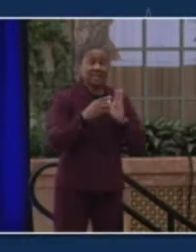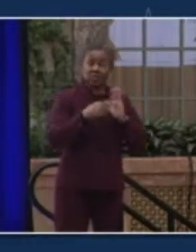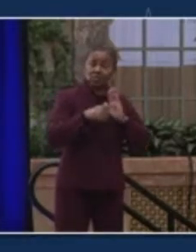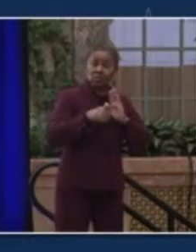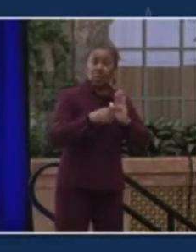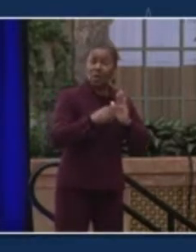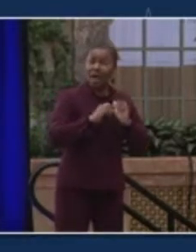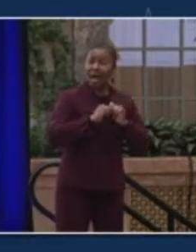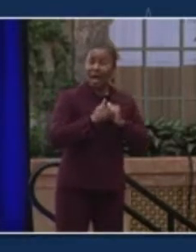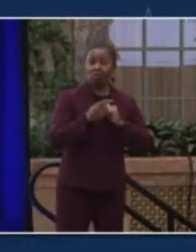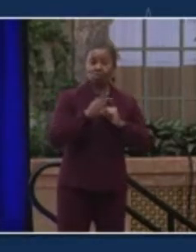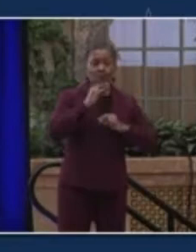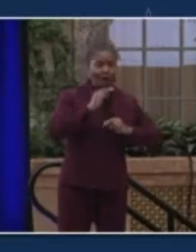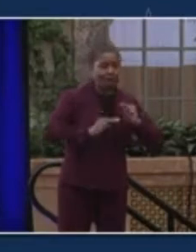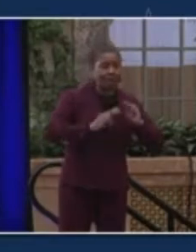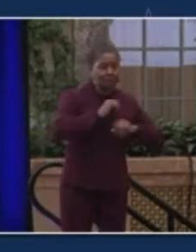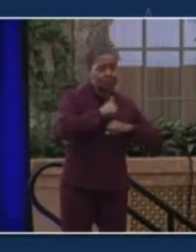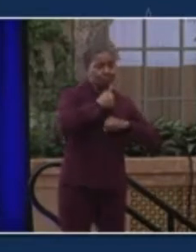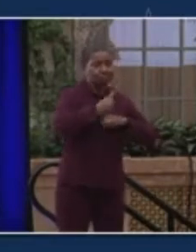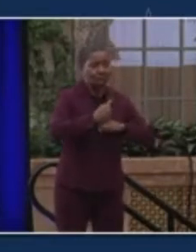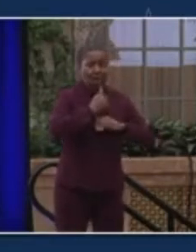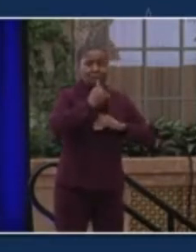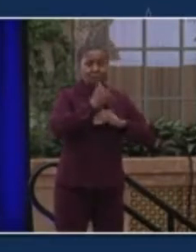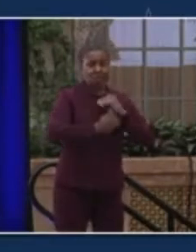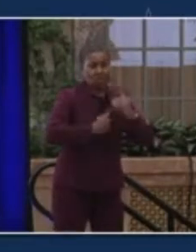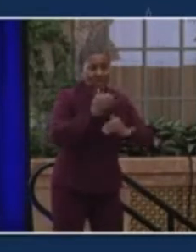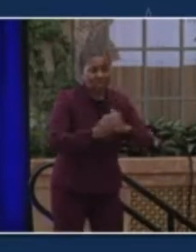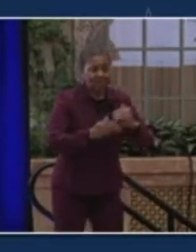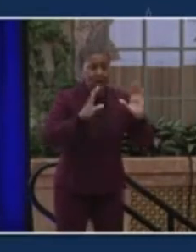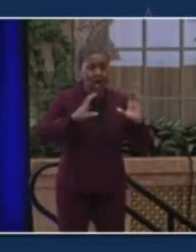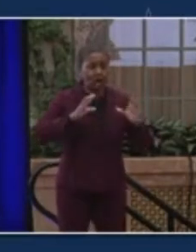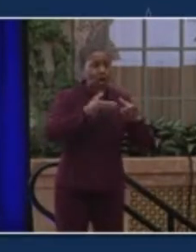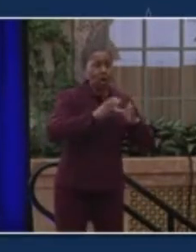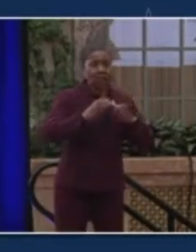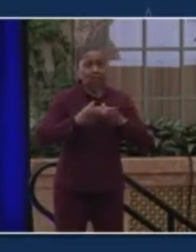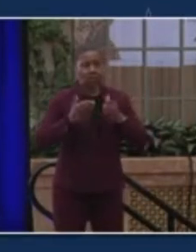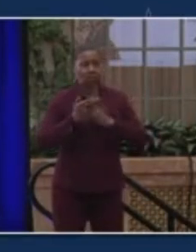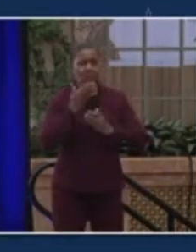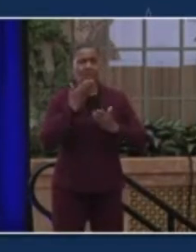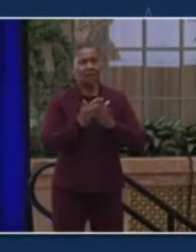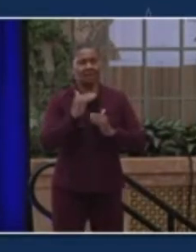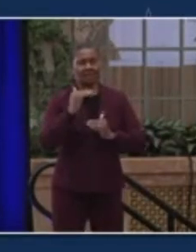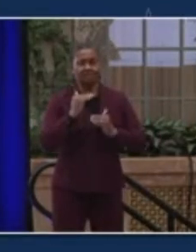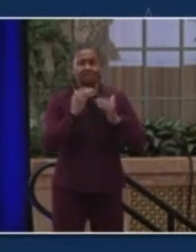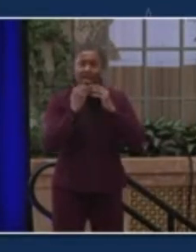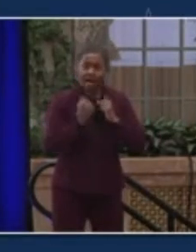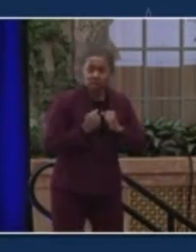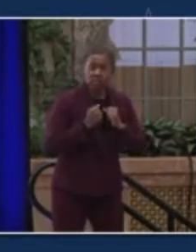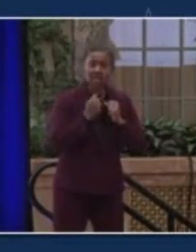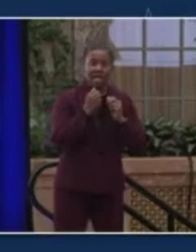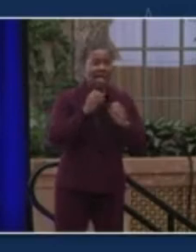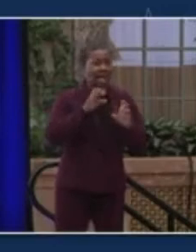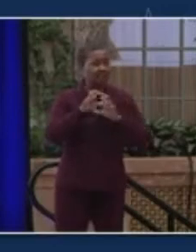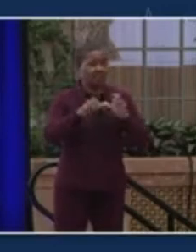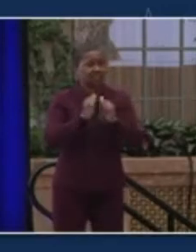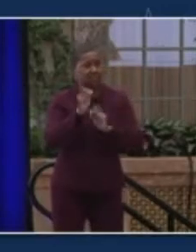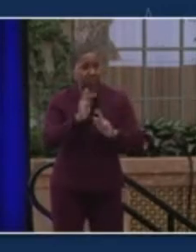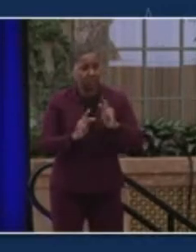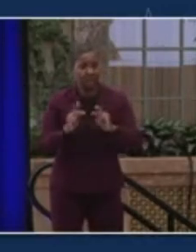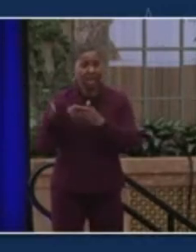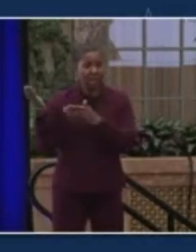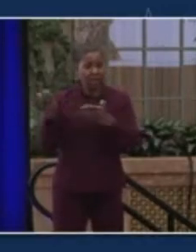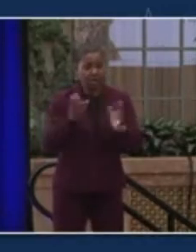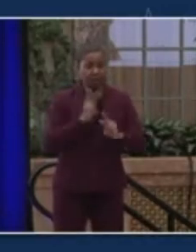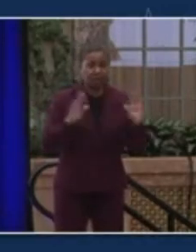us how you build progressive coalition through good values and investment in people and